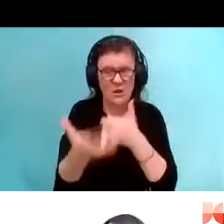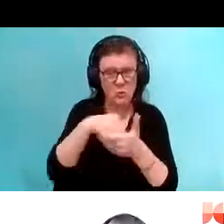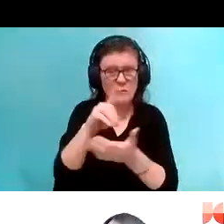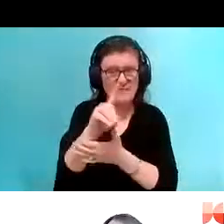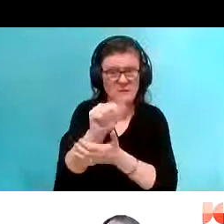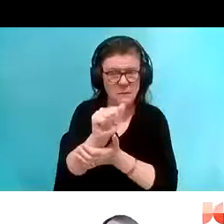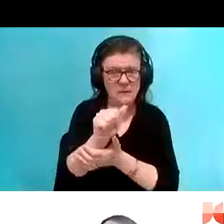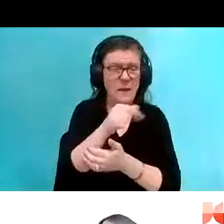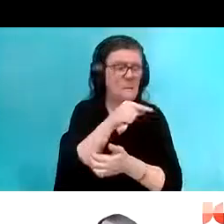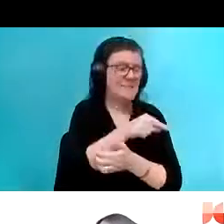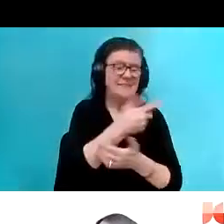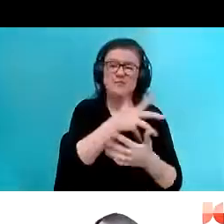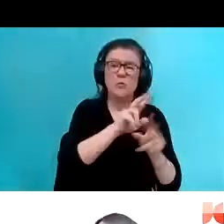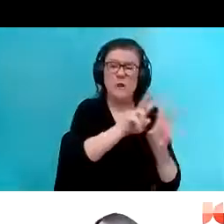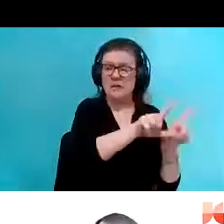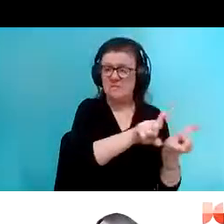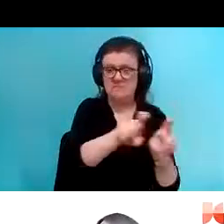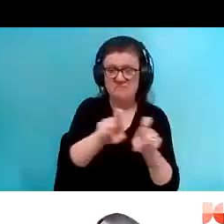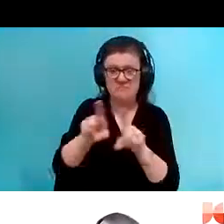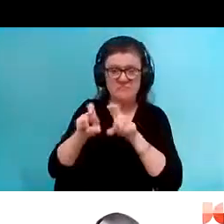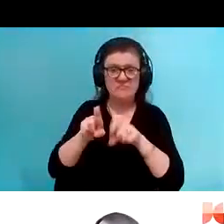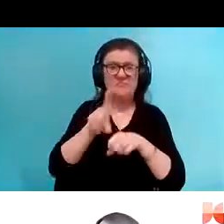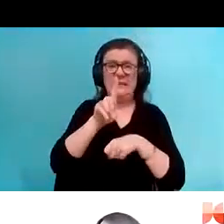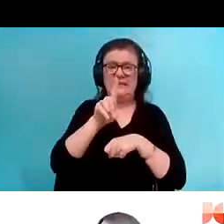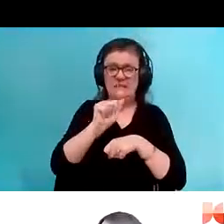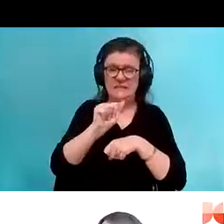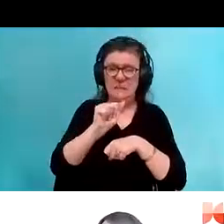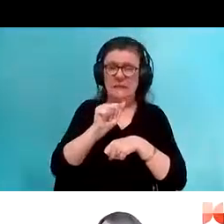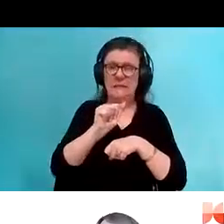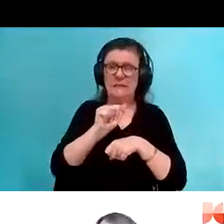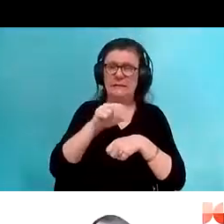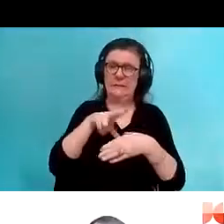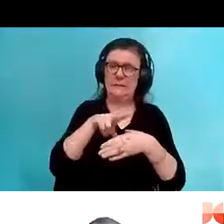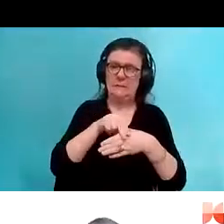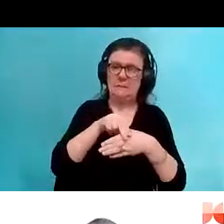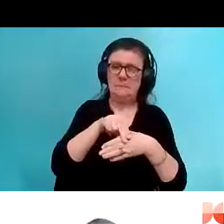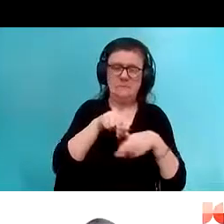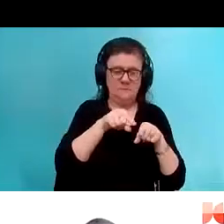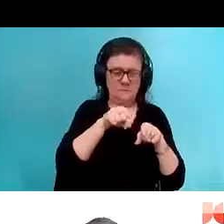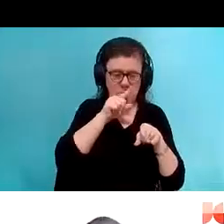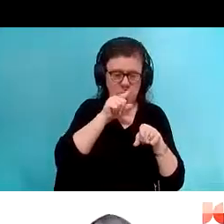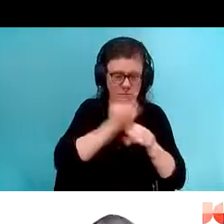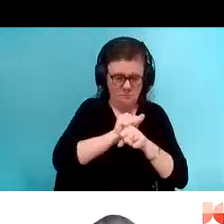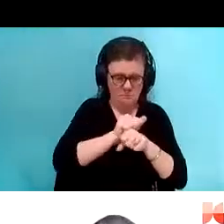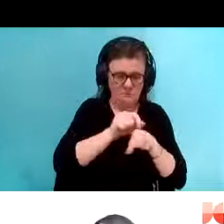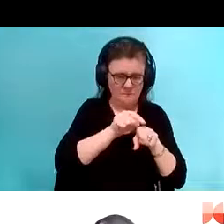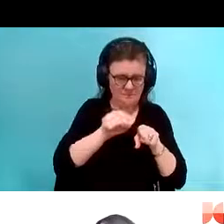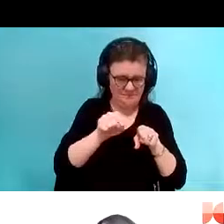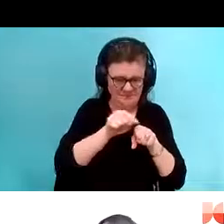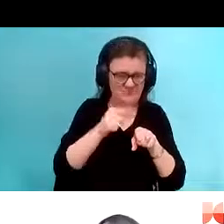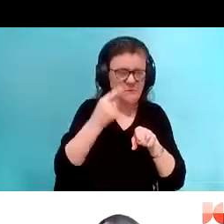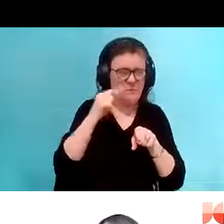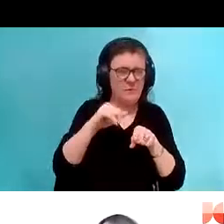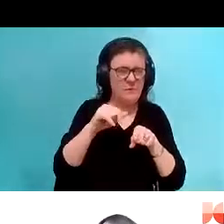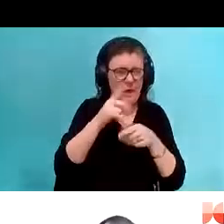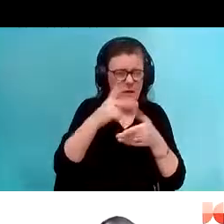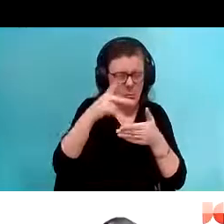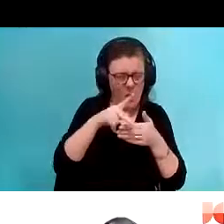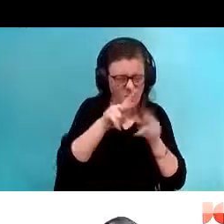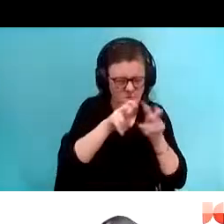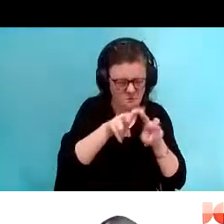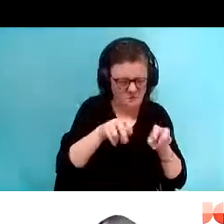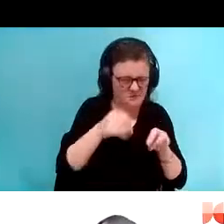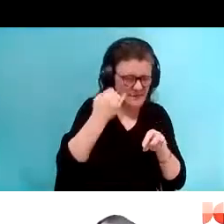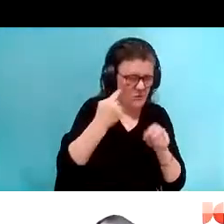been done to introduce a disability marker onto aid projects and looks in more detail at the project descriptions to see whether we